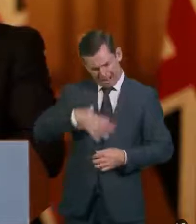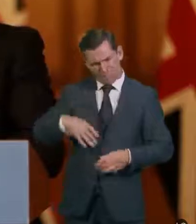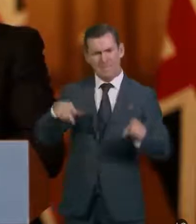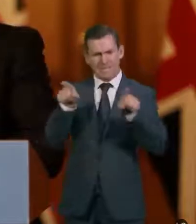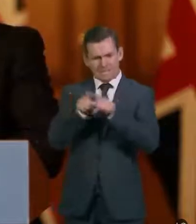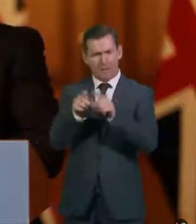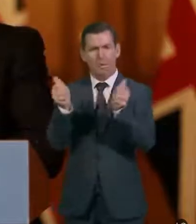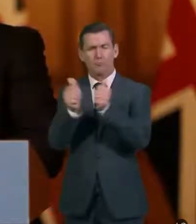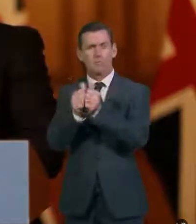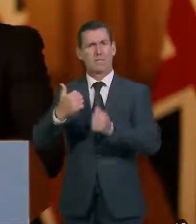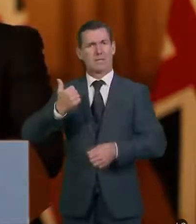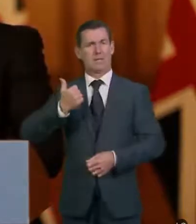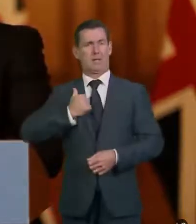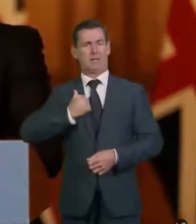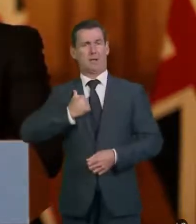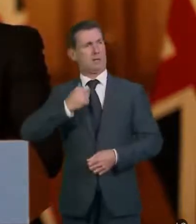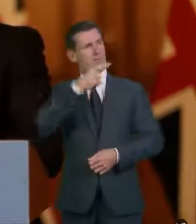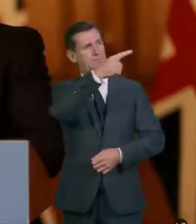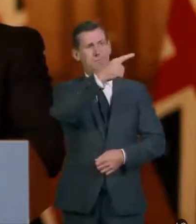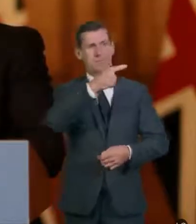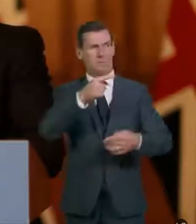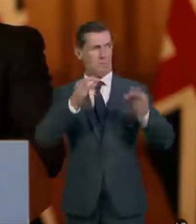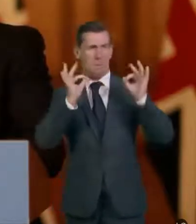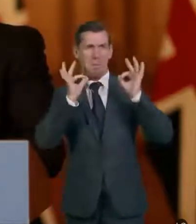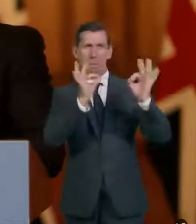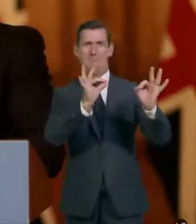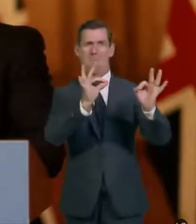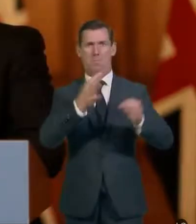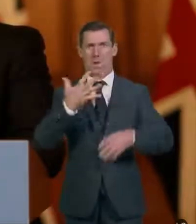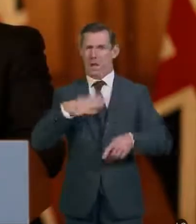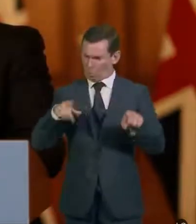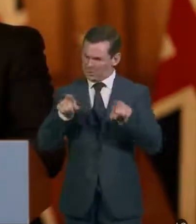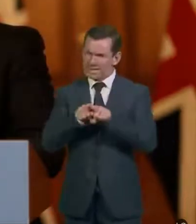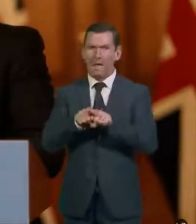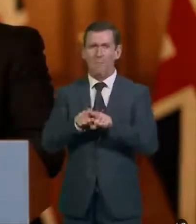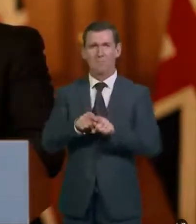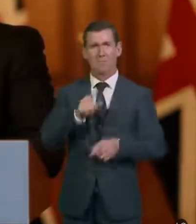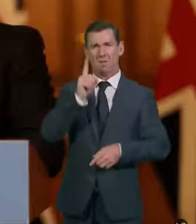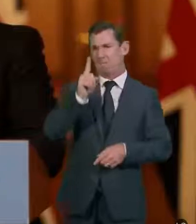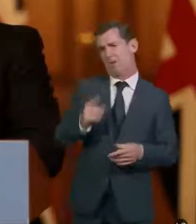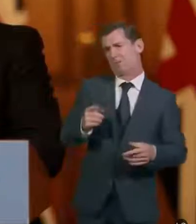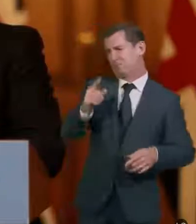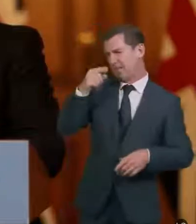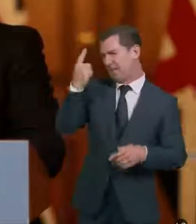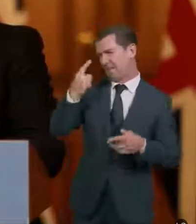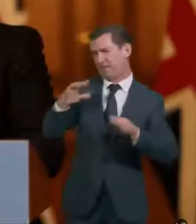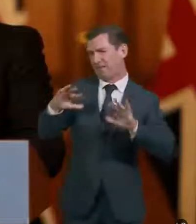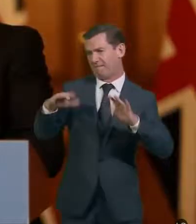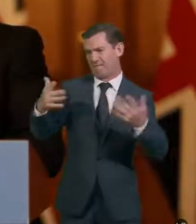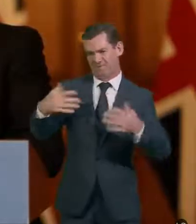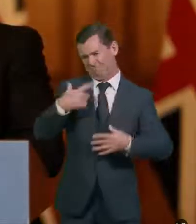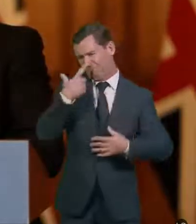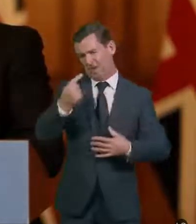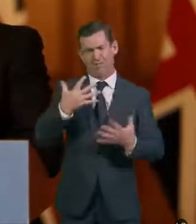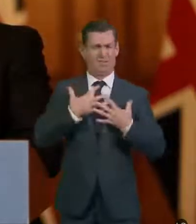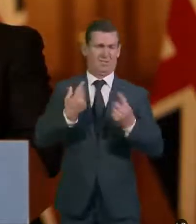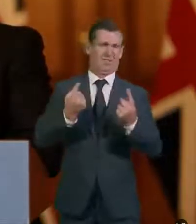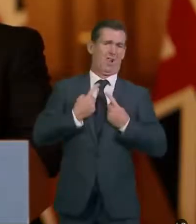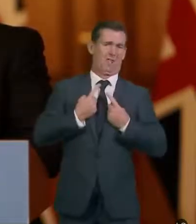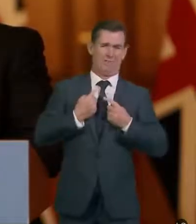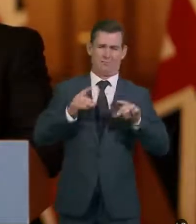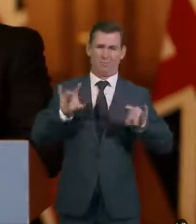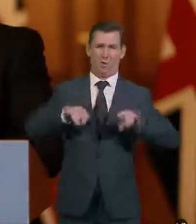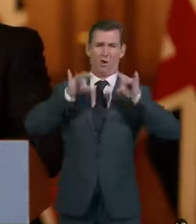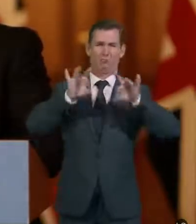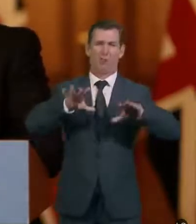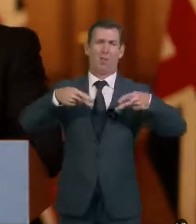outcome, as I explained earlier on, but I think we can prosper mightily under an Australian version if we have to. It's pretty clear